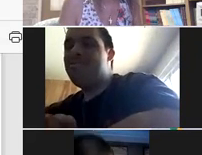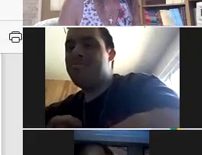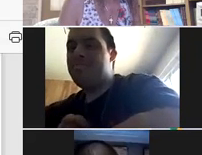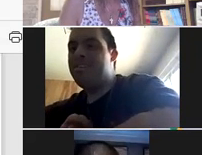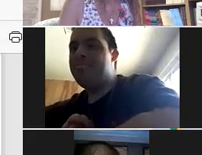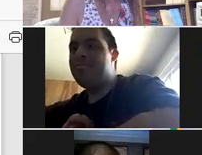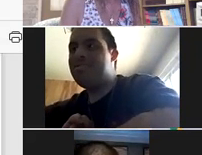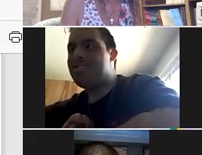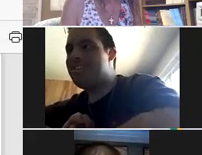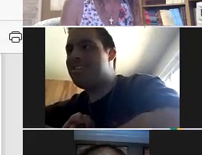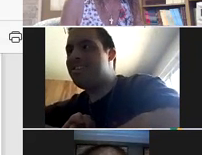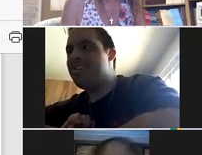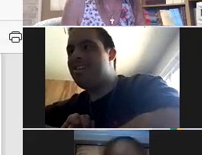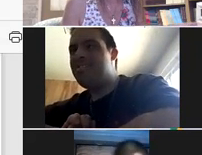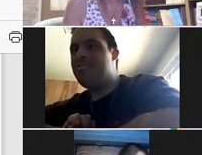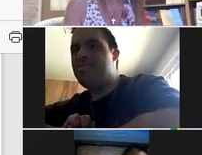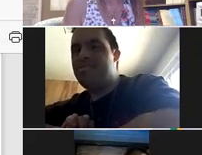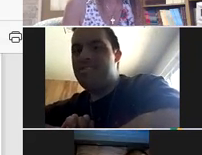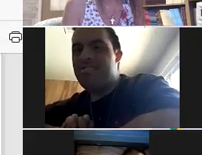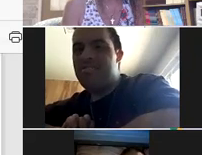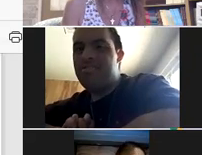Long, faithful, good.